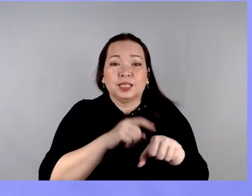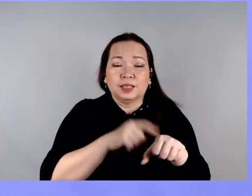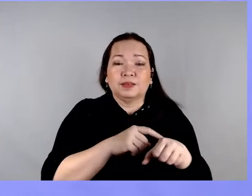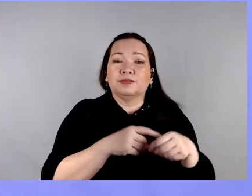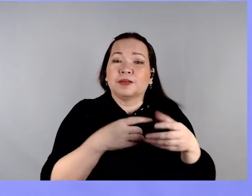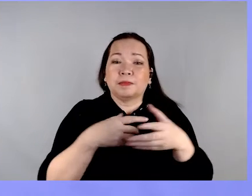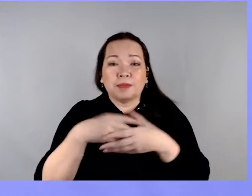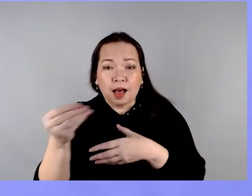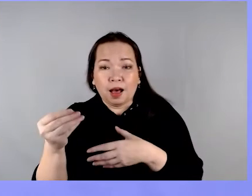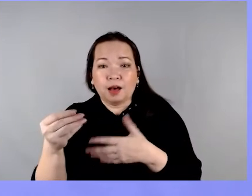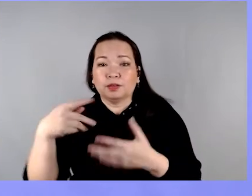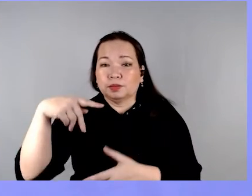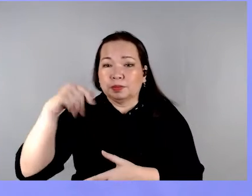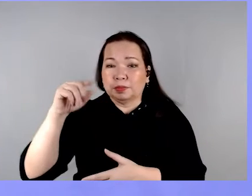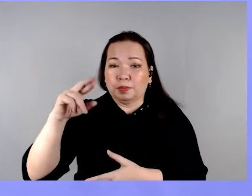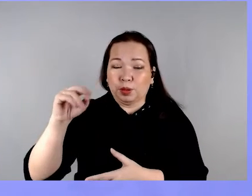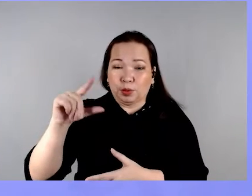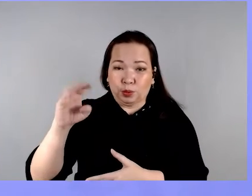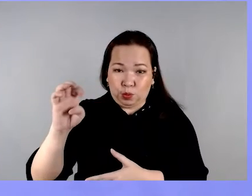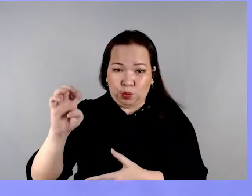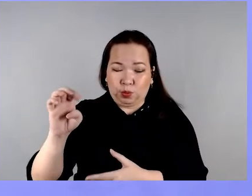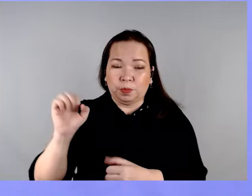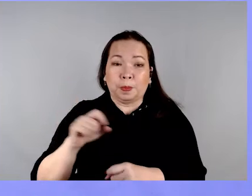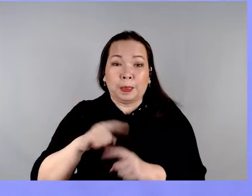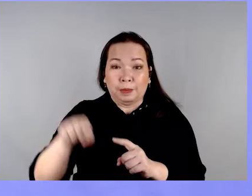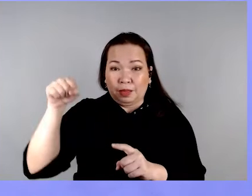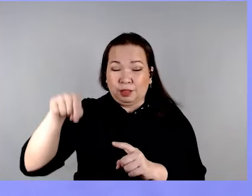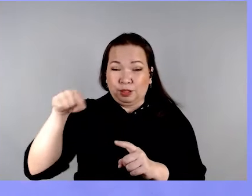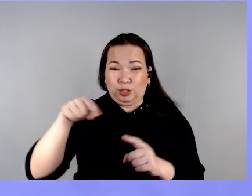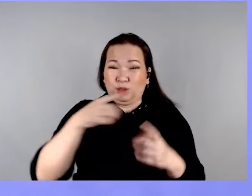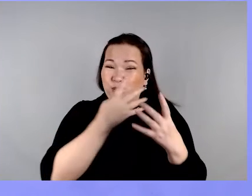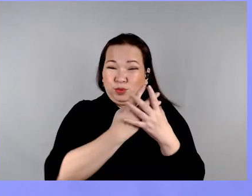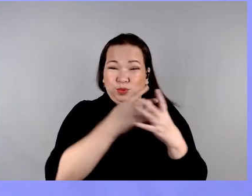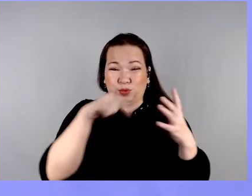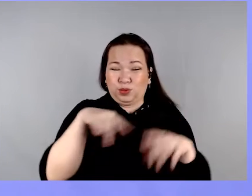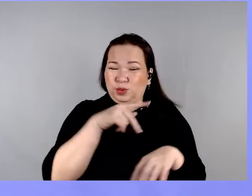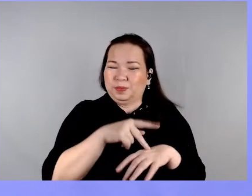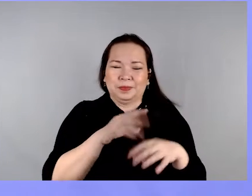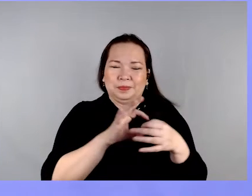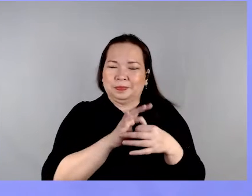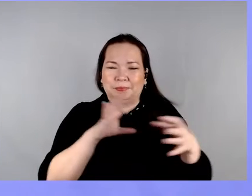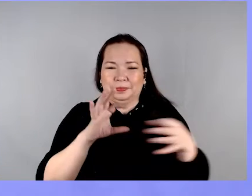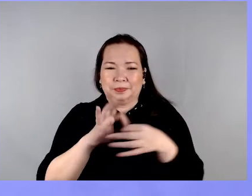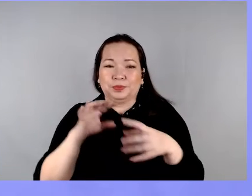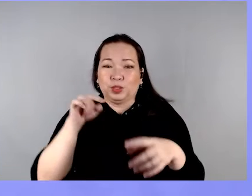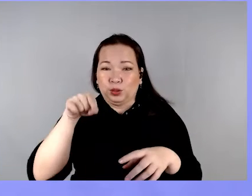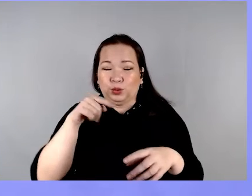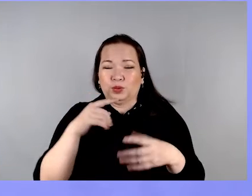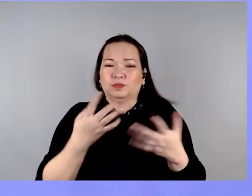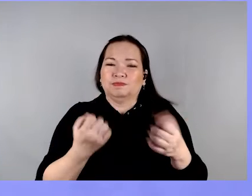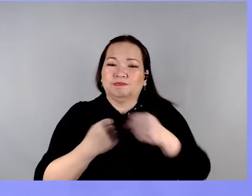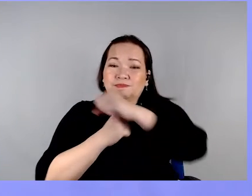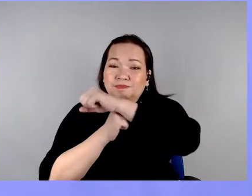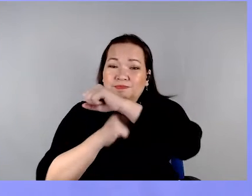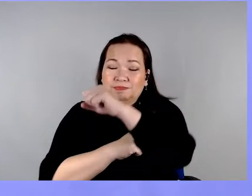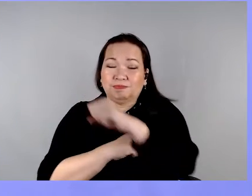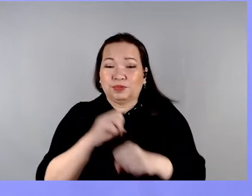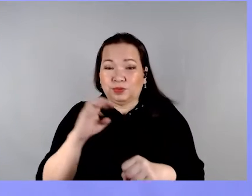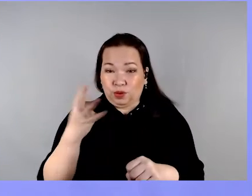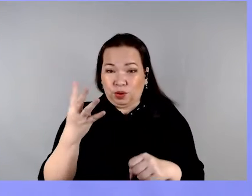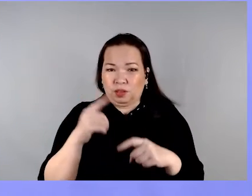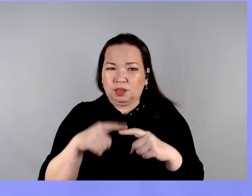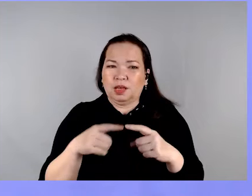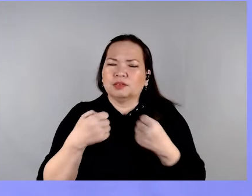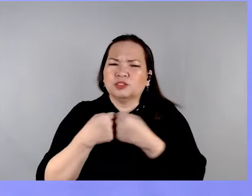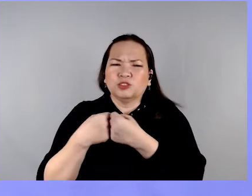them time allowances and parole. The correction system in the Philippines is a fragmented one, which is why in this pillar, the